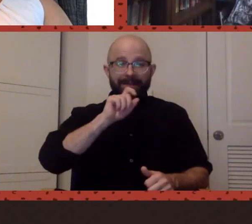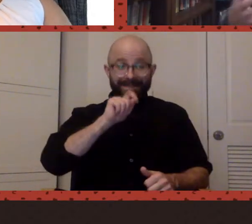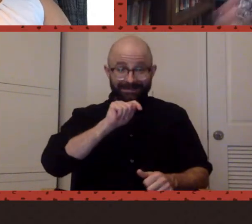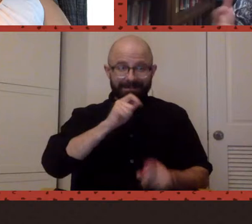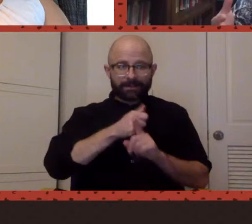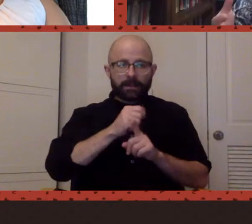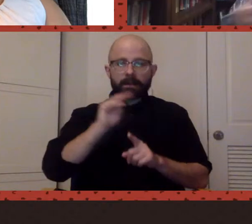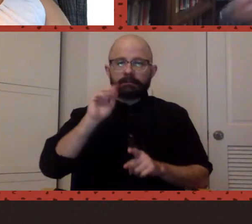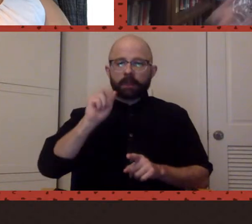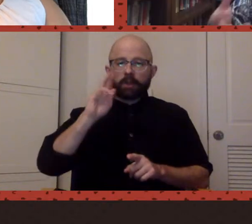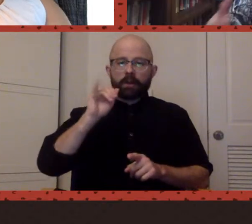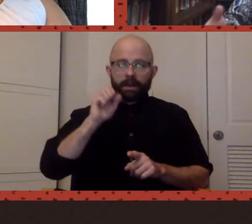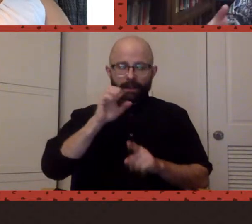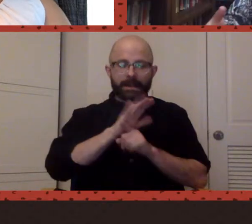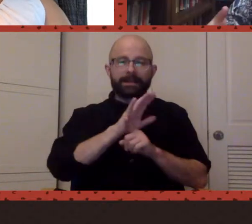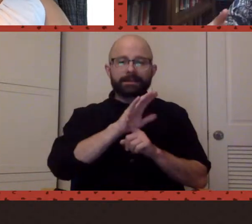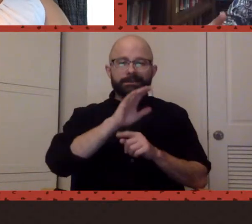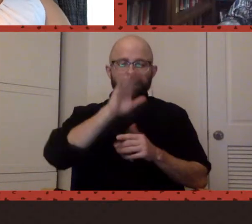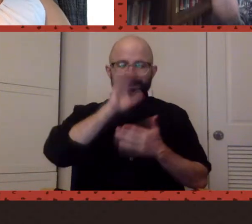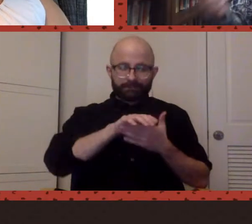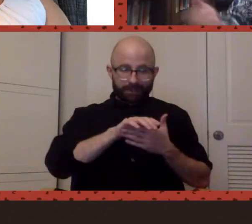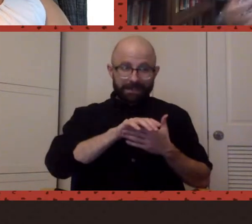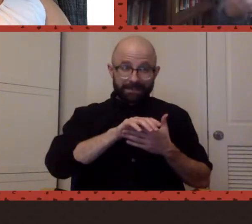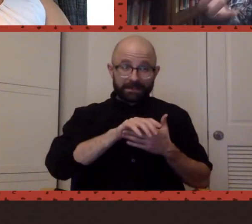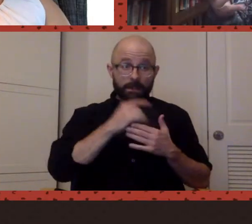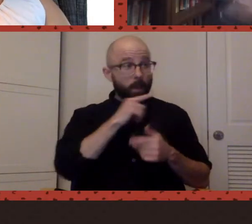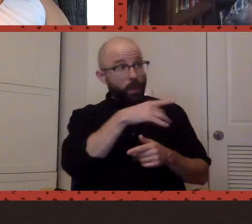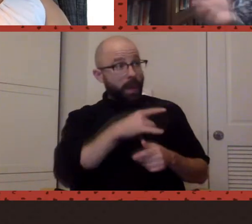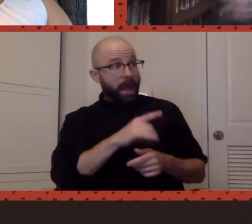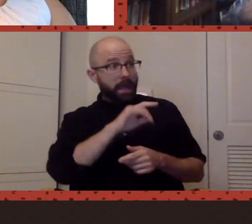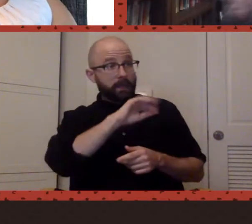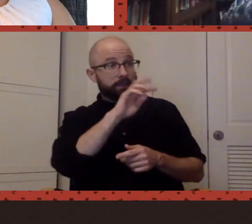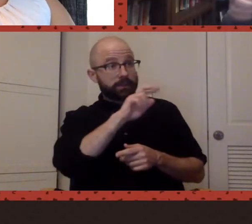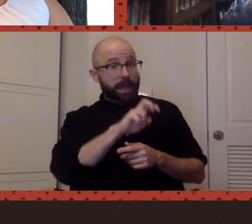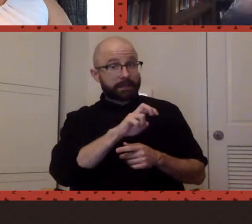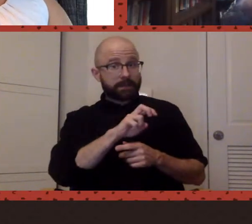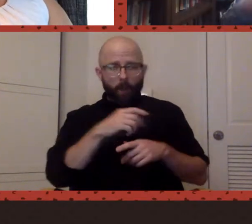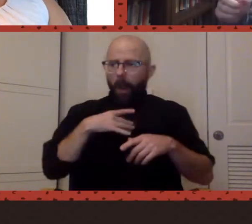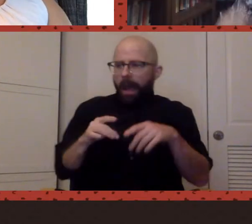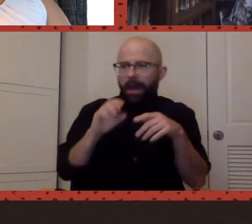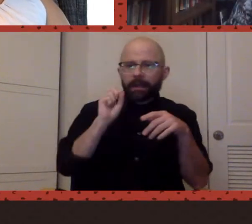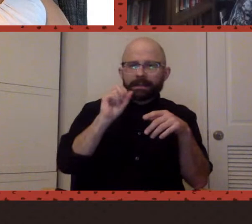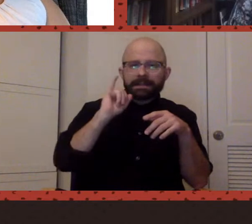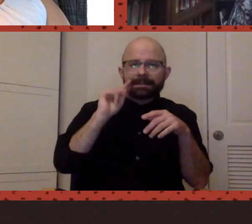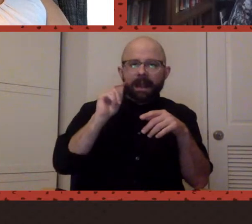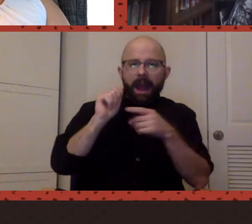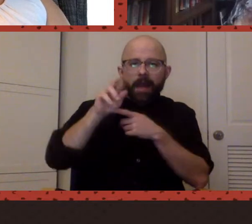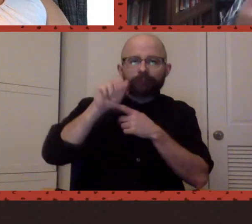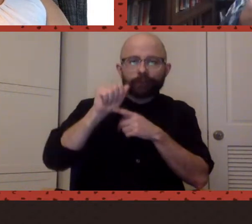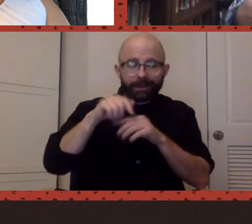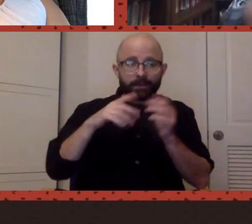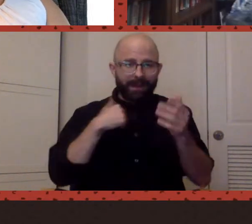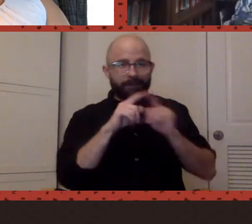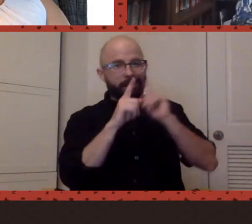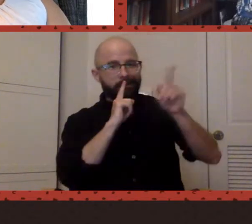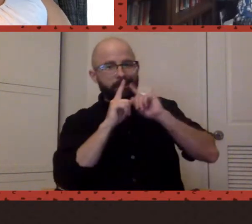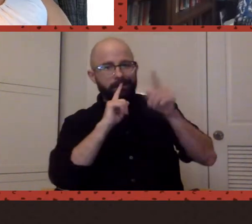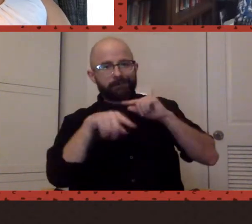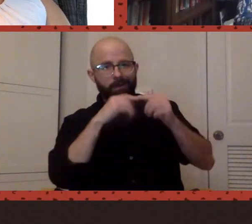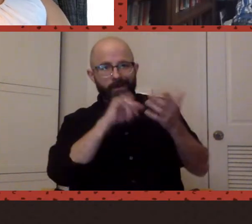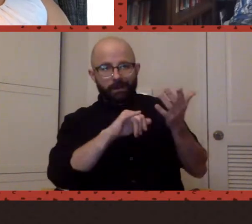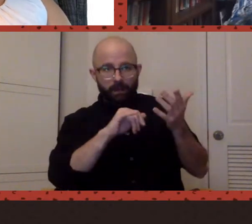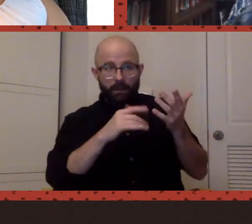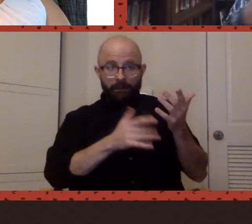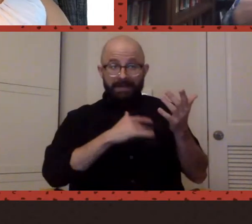who's like, oh, wow, you like jazz music? Oh, yeah, I like Sinatra, you know, and they have this conversation about, he feels like this thing that came out